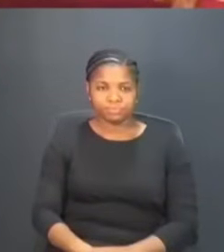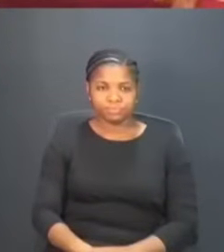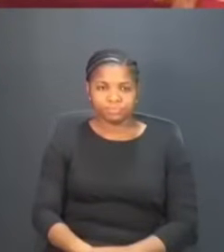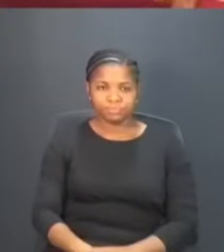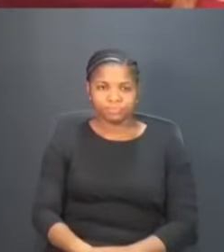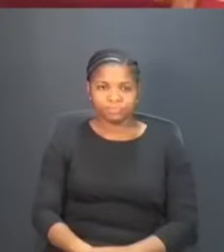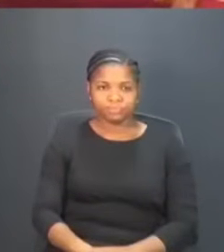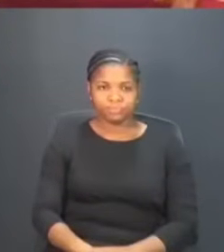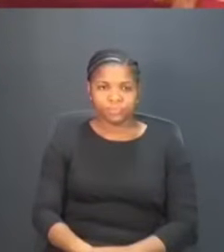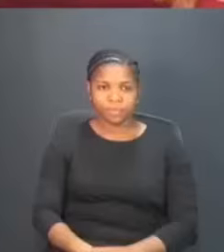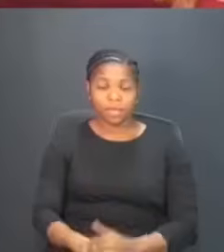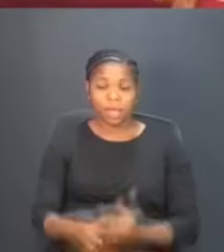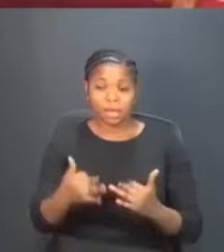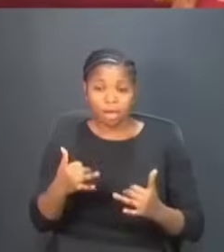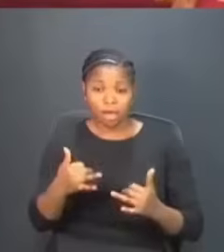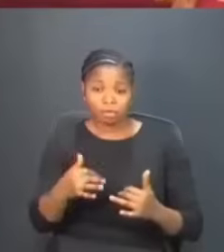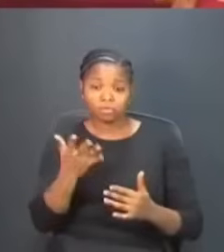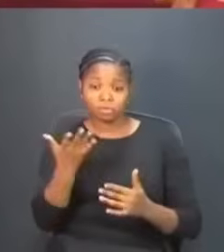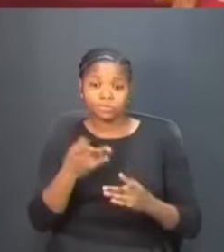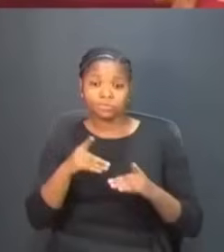asking that it should be done now.